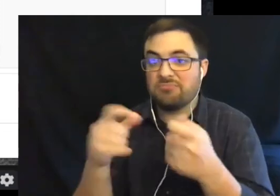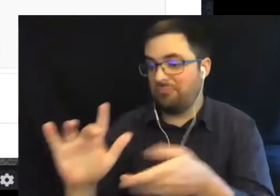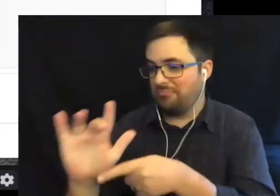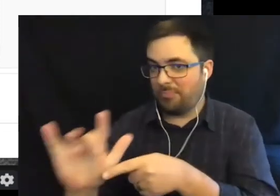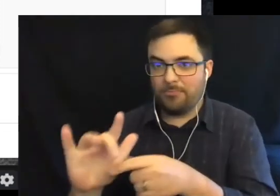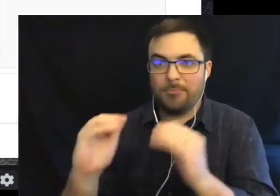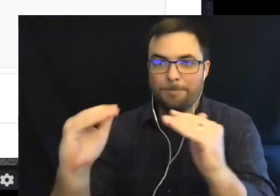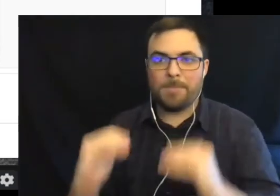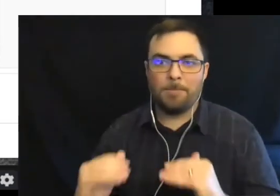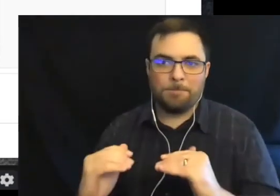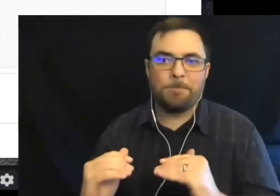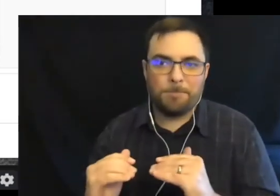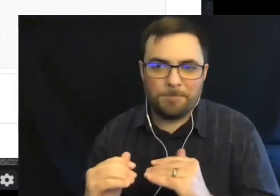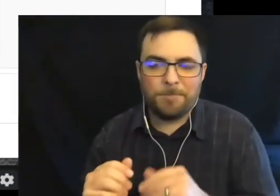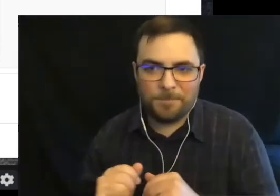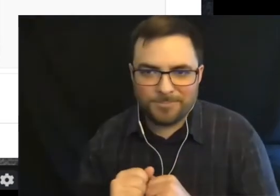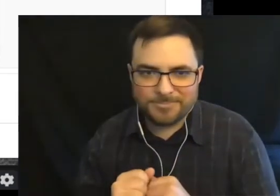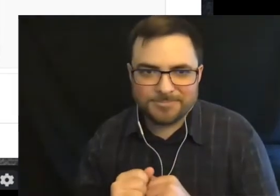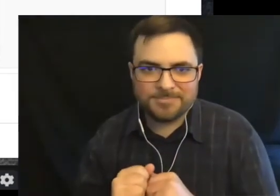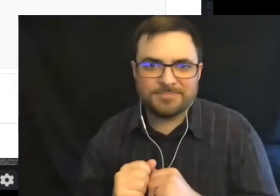my next slide.